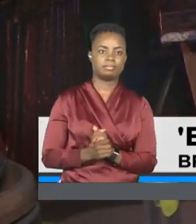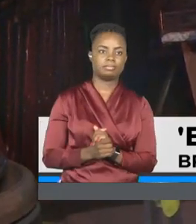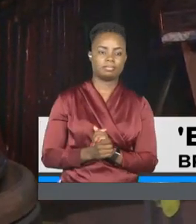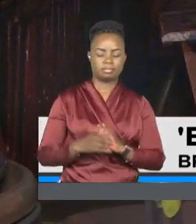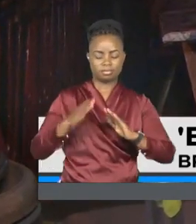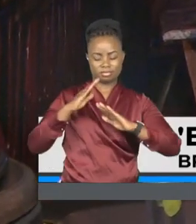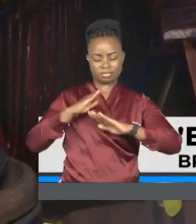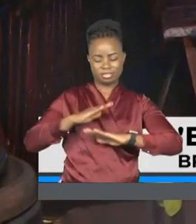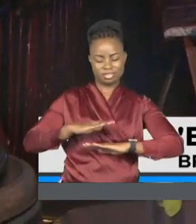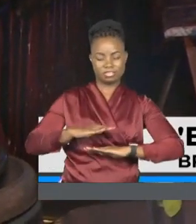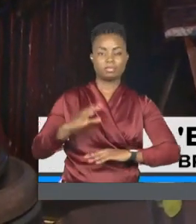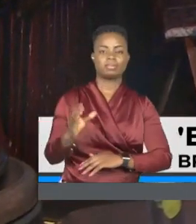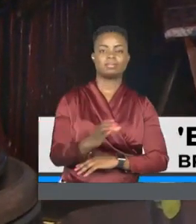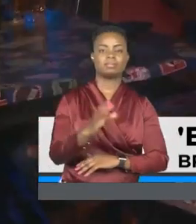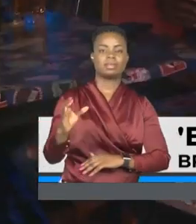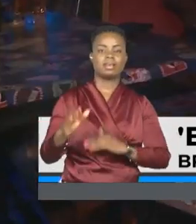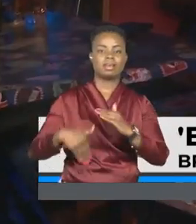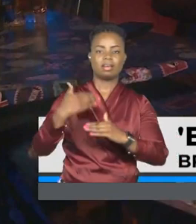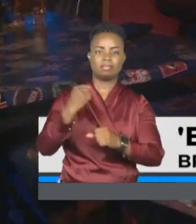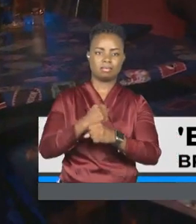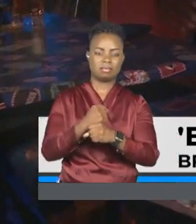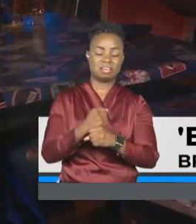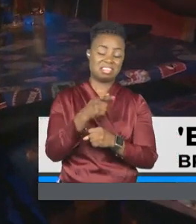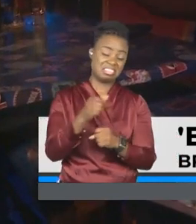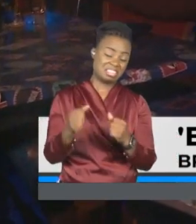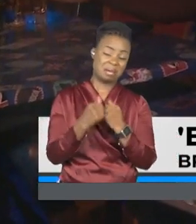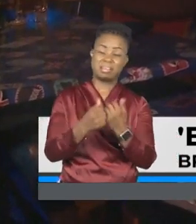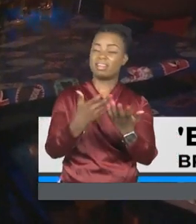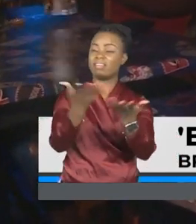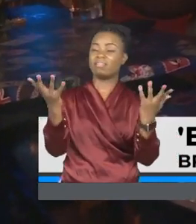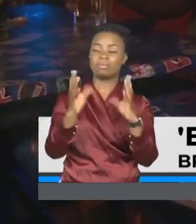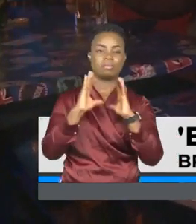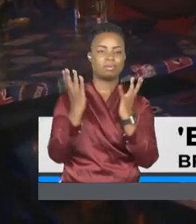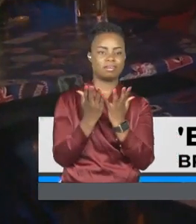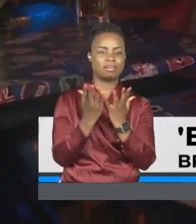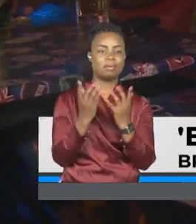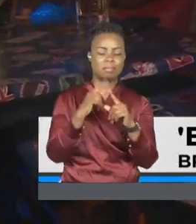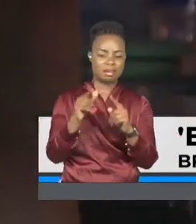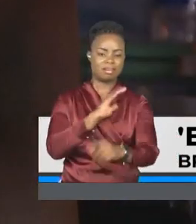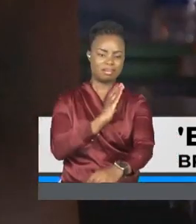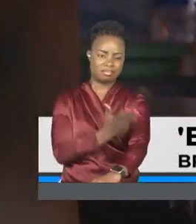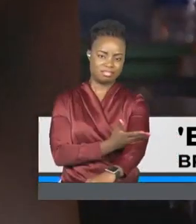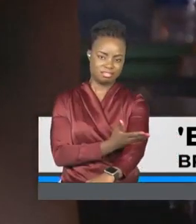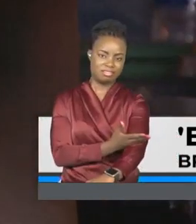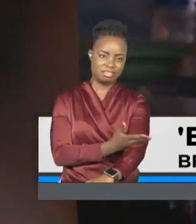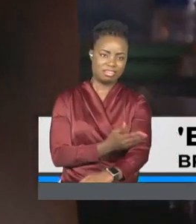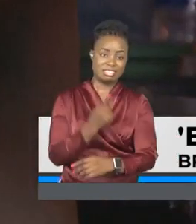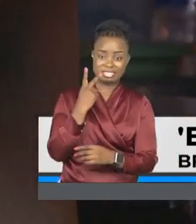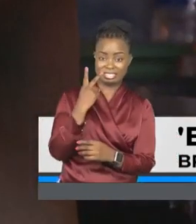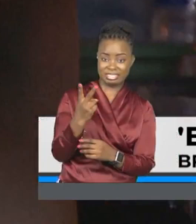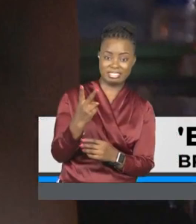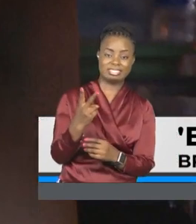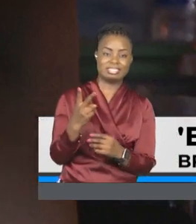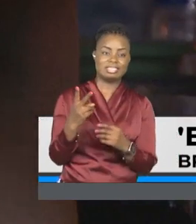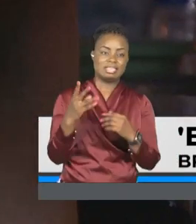Relaxing with a beer after work, a scene repeated across the globe, but somewhat rarer in Nigeria, where people consume just 9 liters of beer on average per